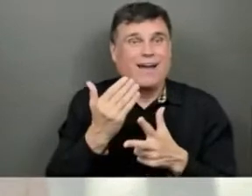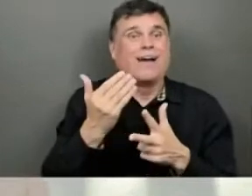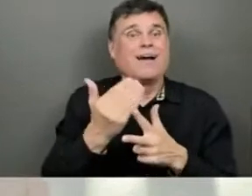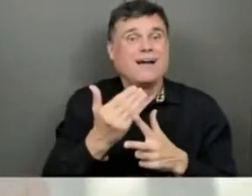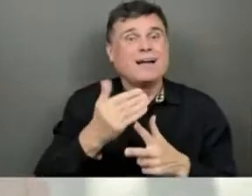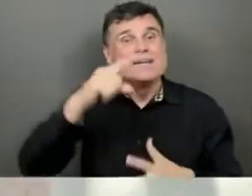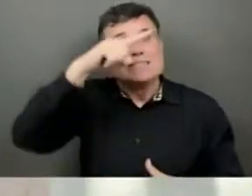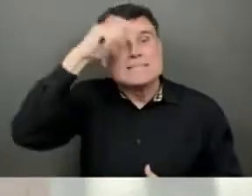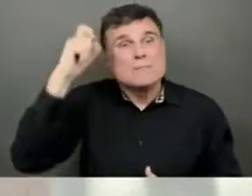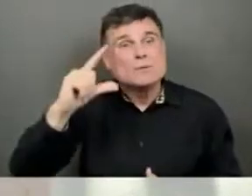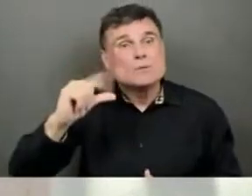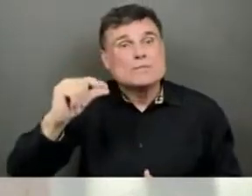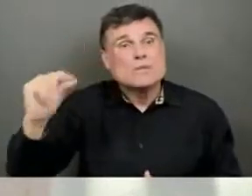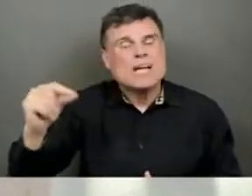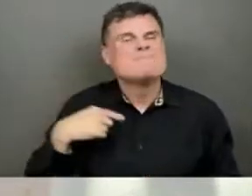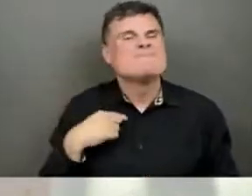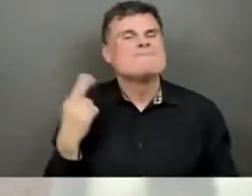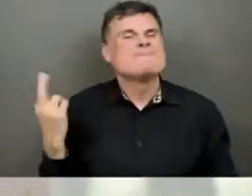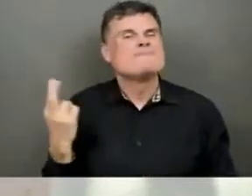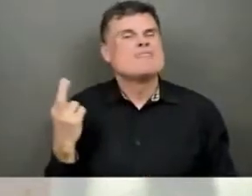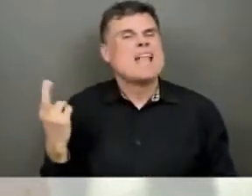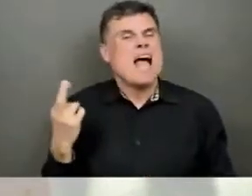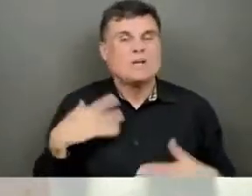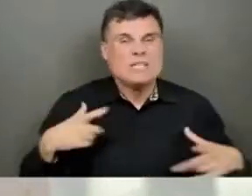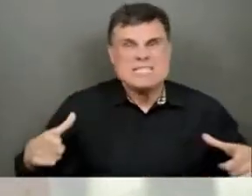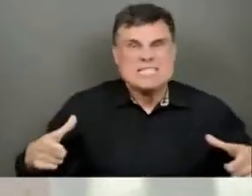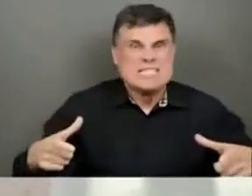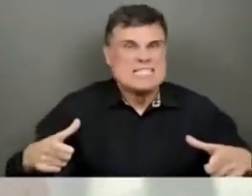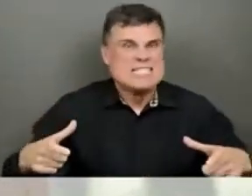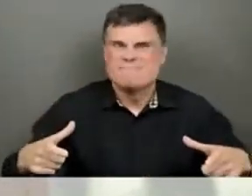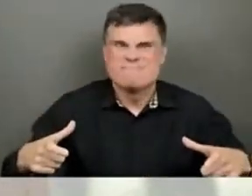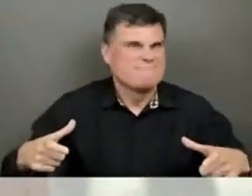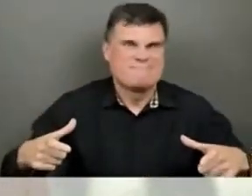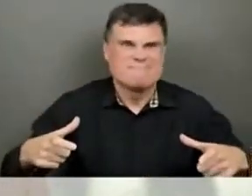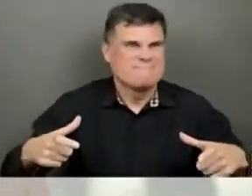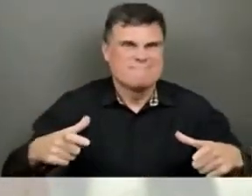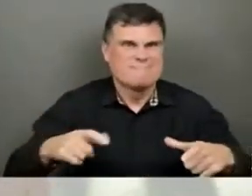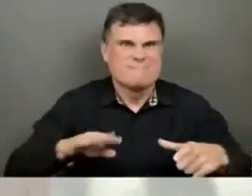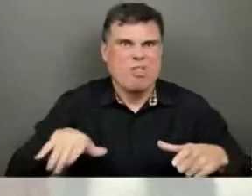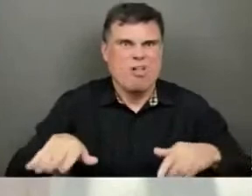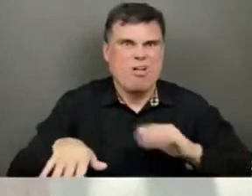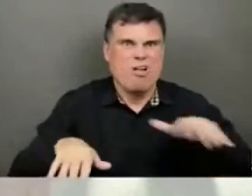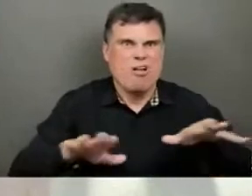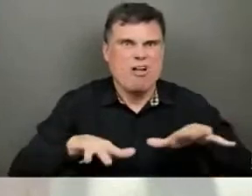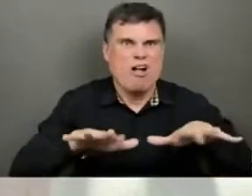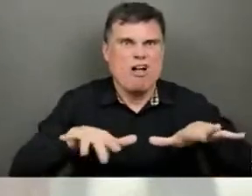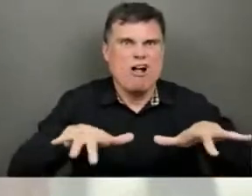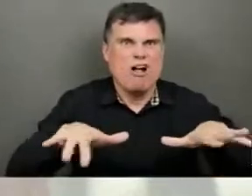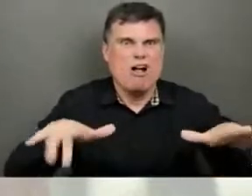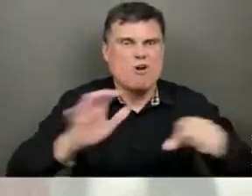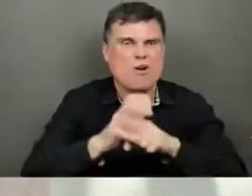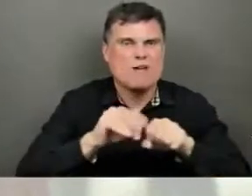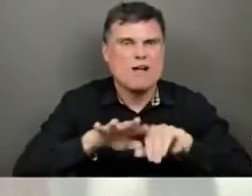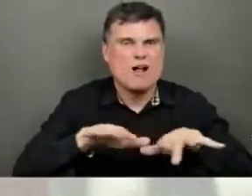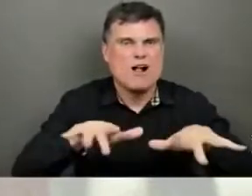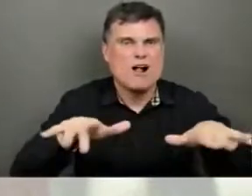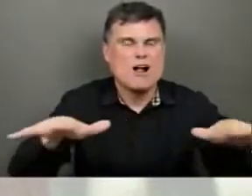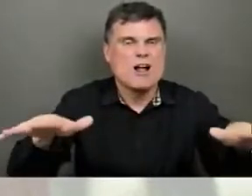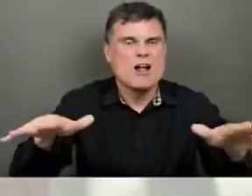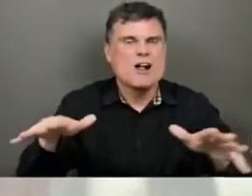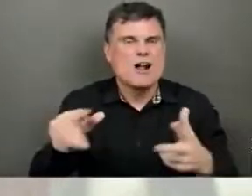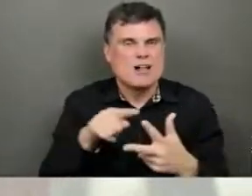and that this was going to go on. And then I think of the vaccination phase as our sort of second phase of